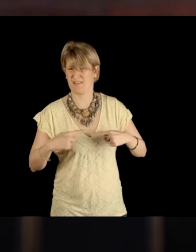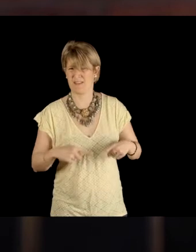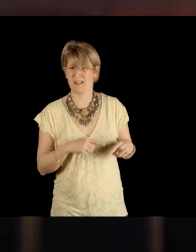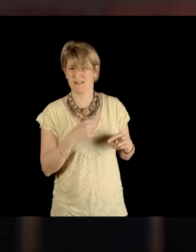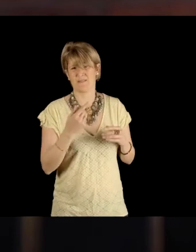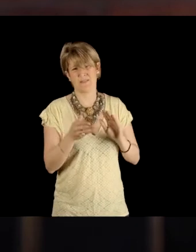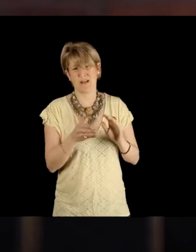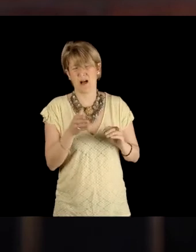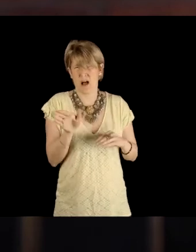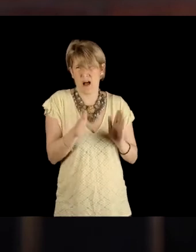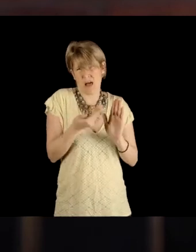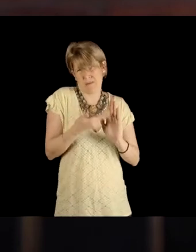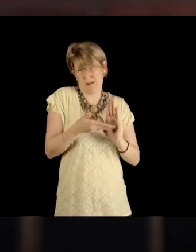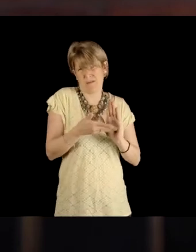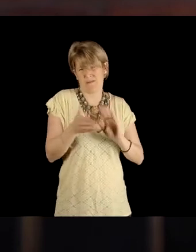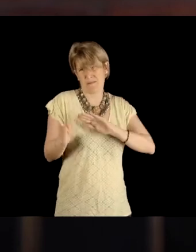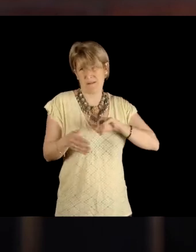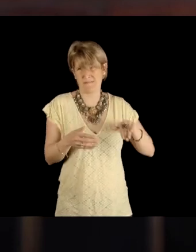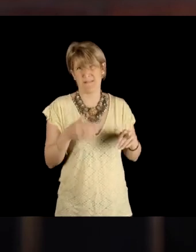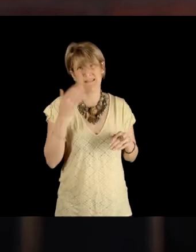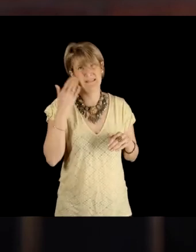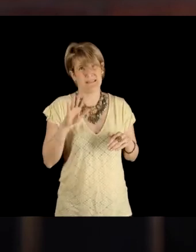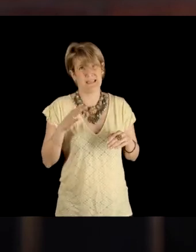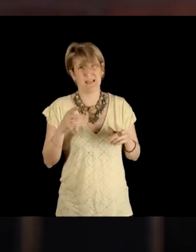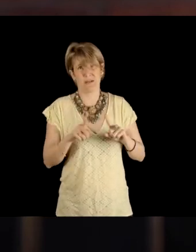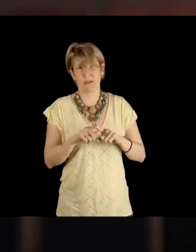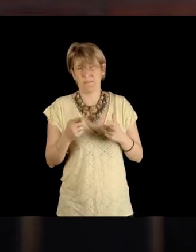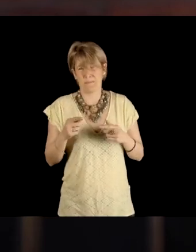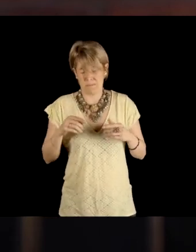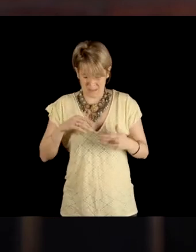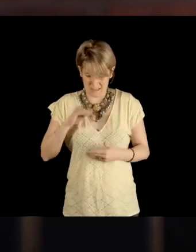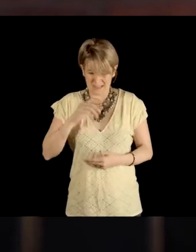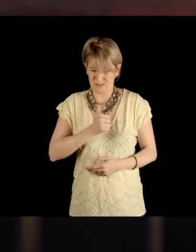it's difficult to control their growth. It becomes a jungle.